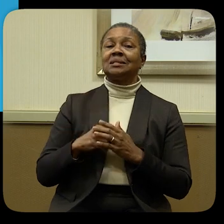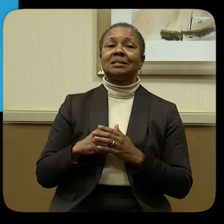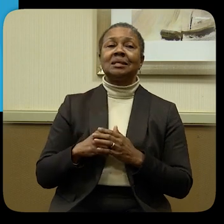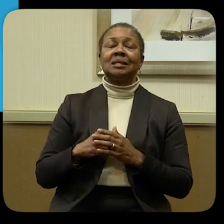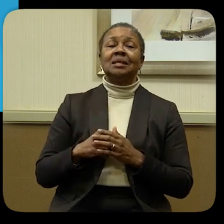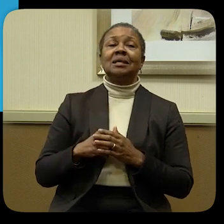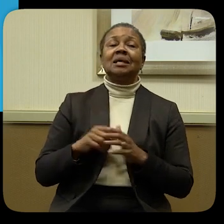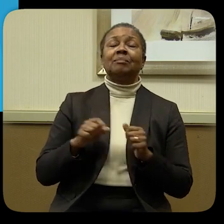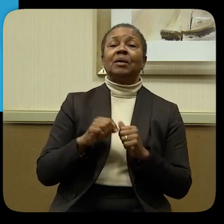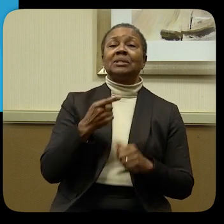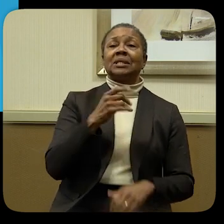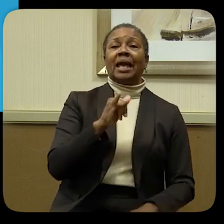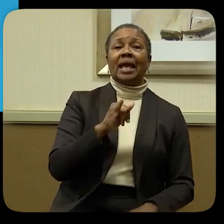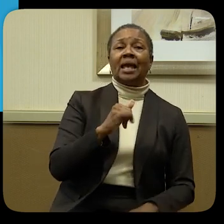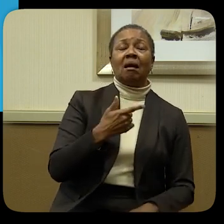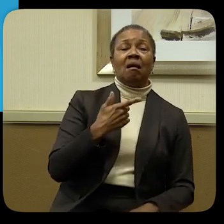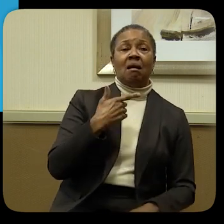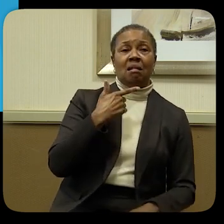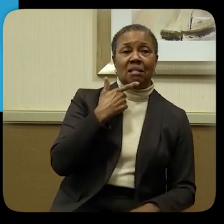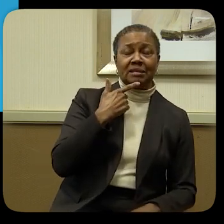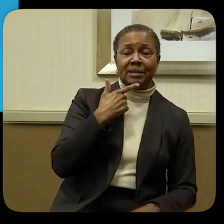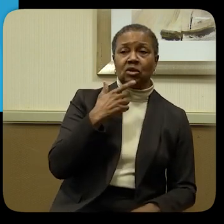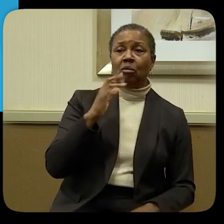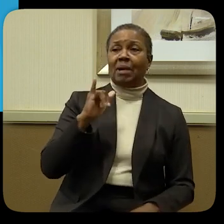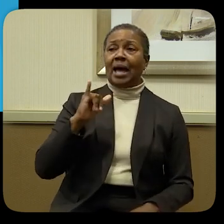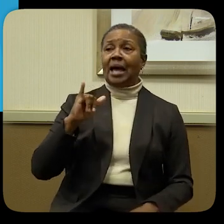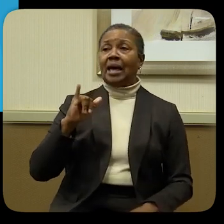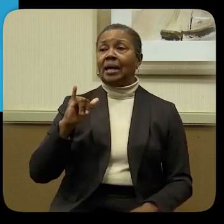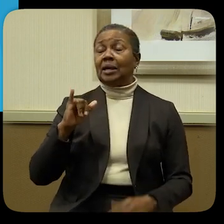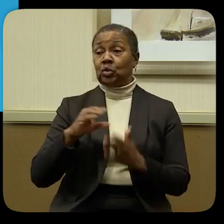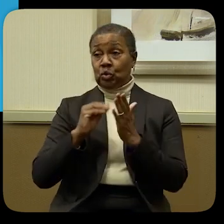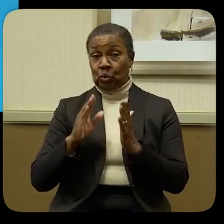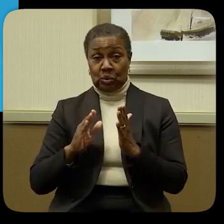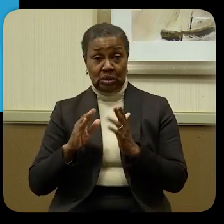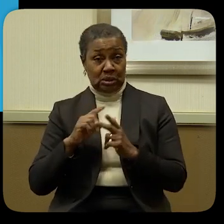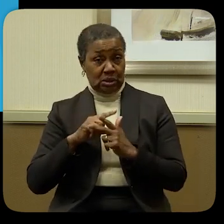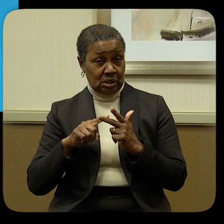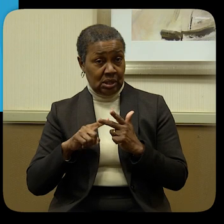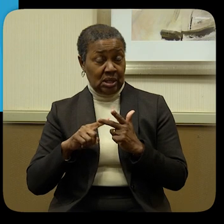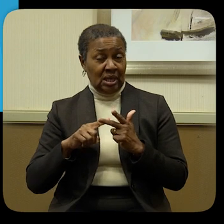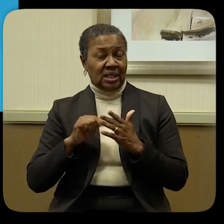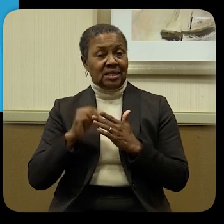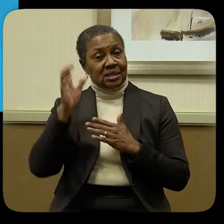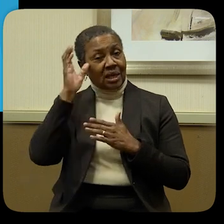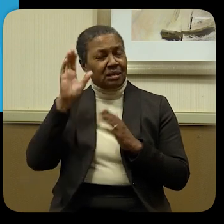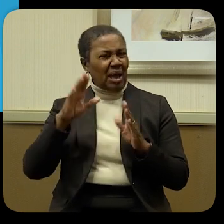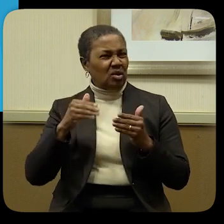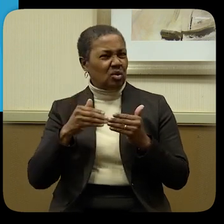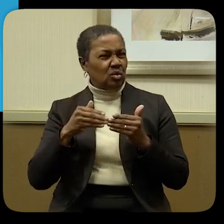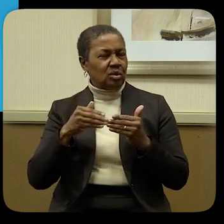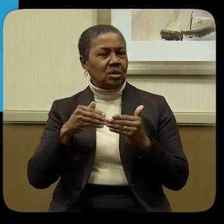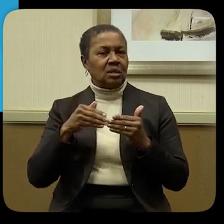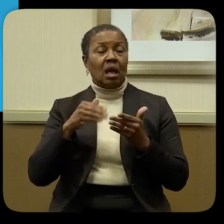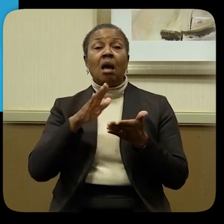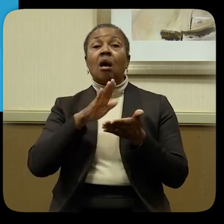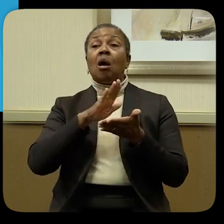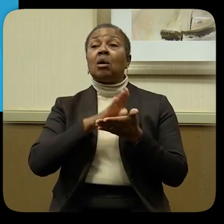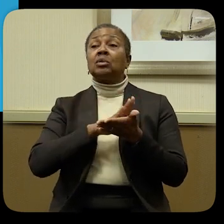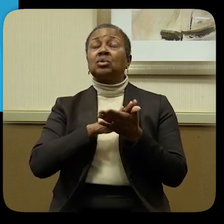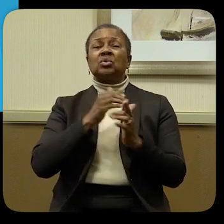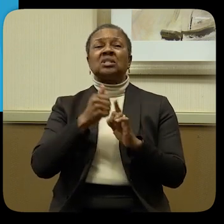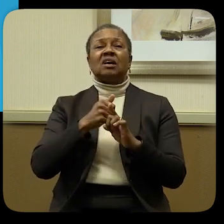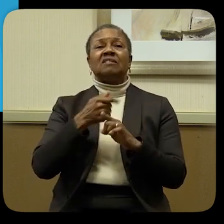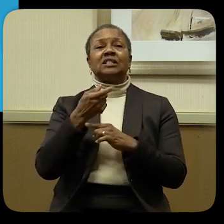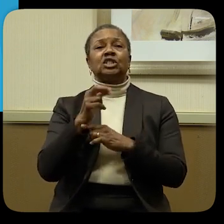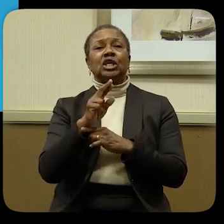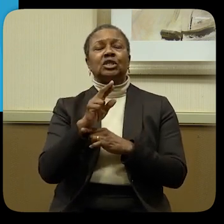to like gay or lesbian or bisexual students. And so I kind of introduced this concept of like school being a gendered place, right?